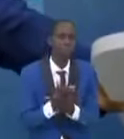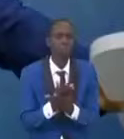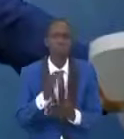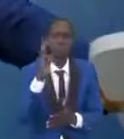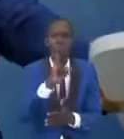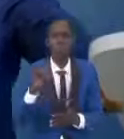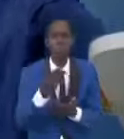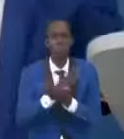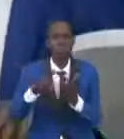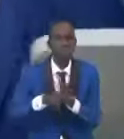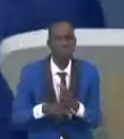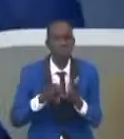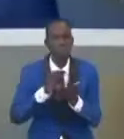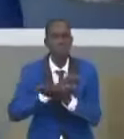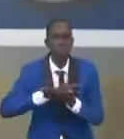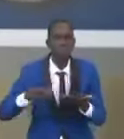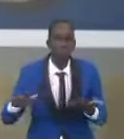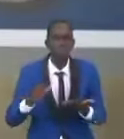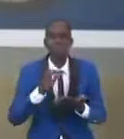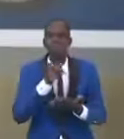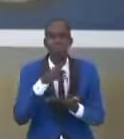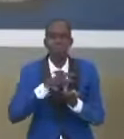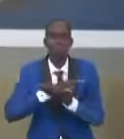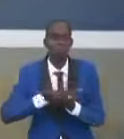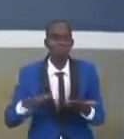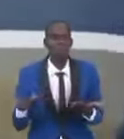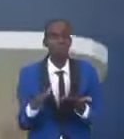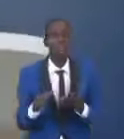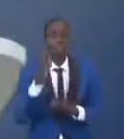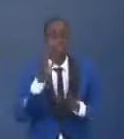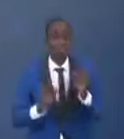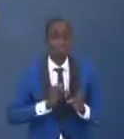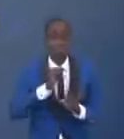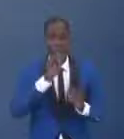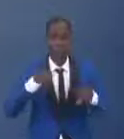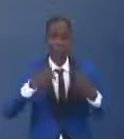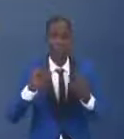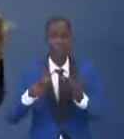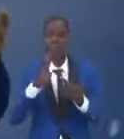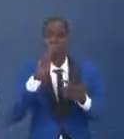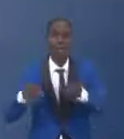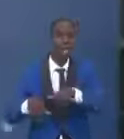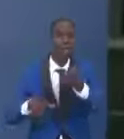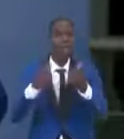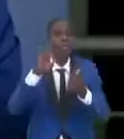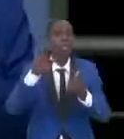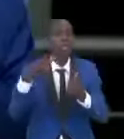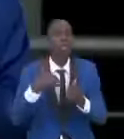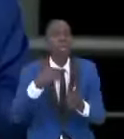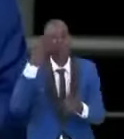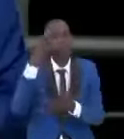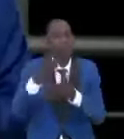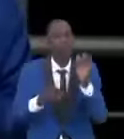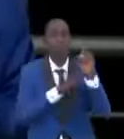on sanctification, on purity. If I'm going to be an Elijah, I know what the Lord